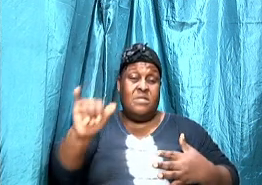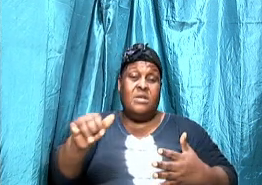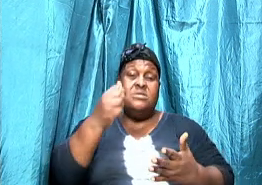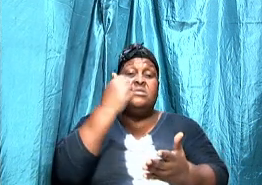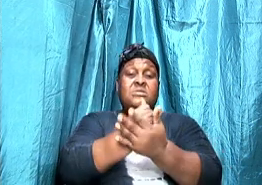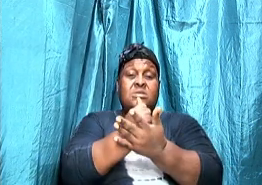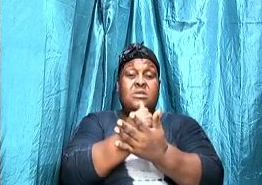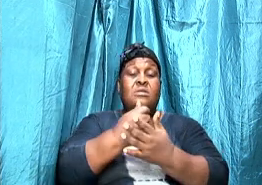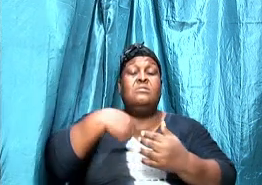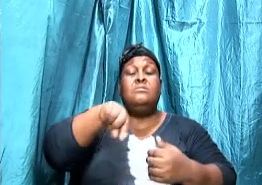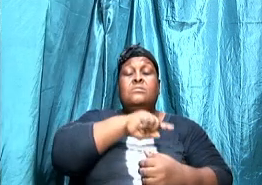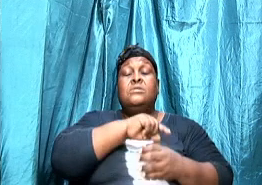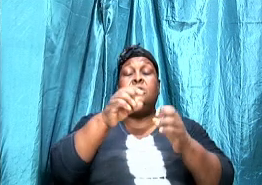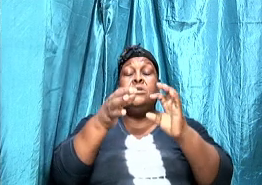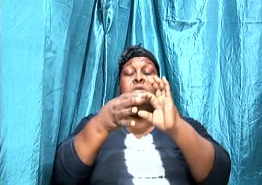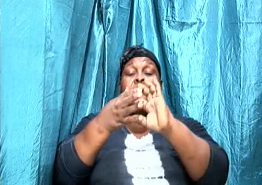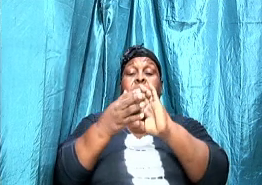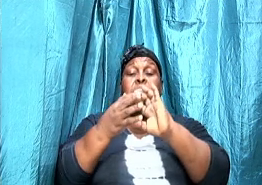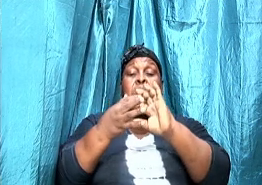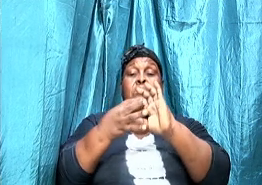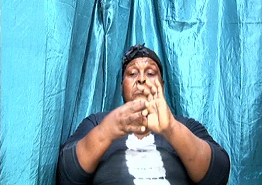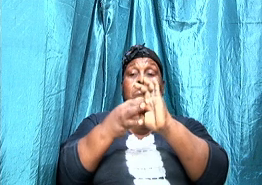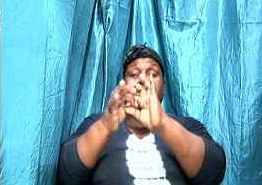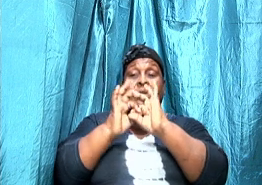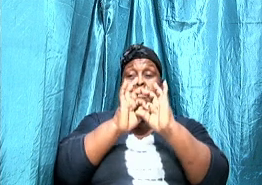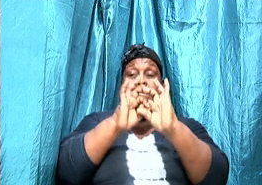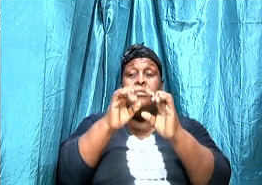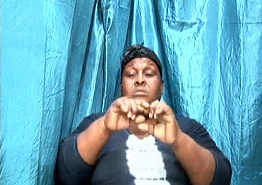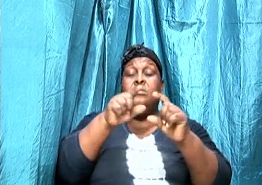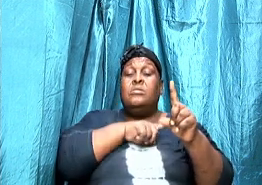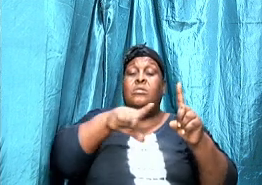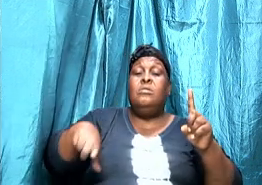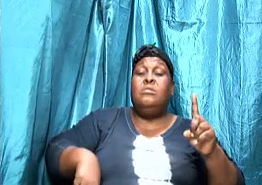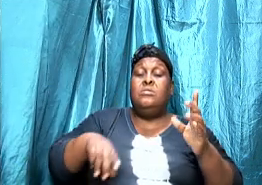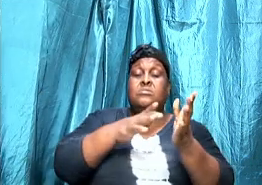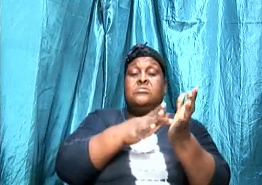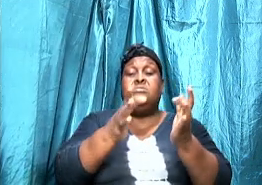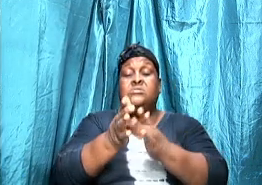Jesus. Next slide, please.